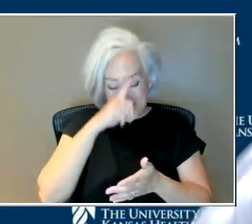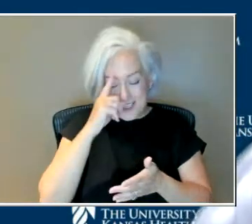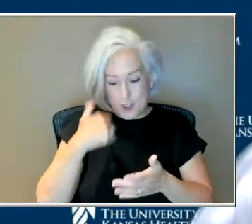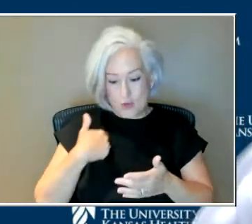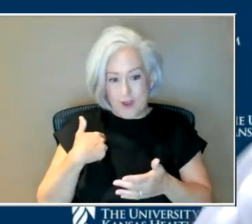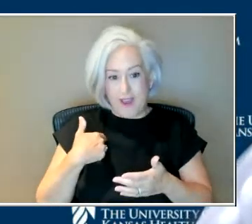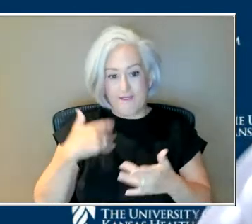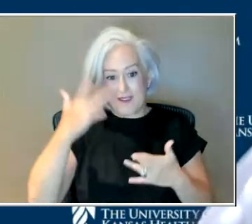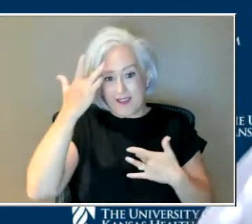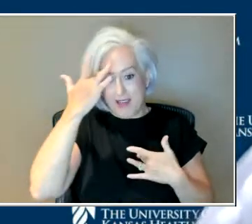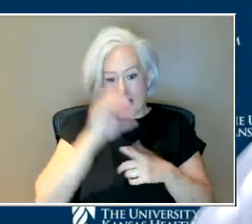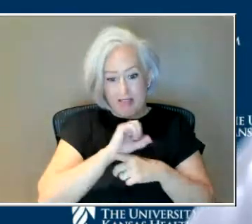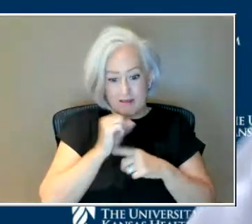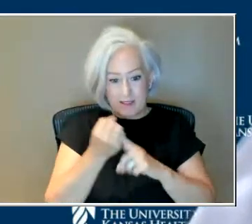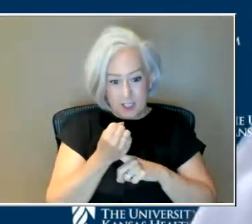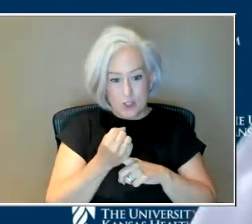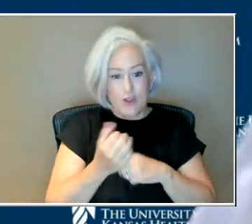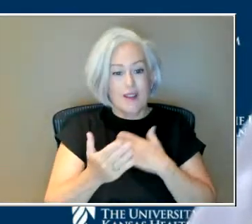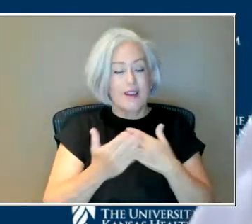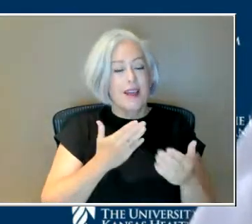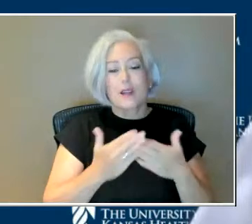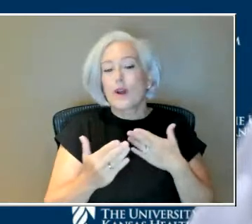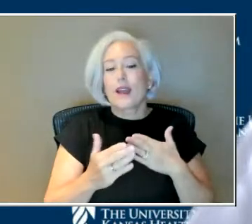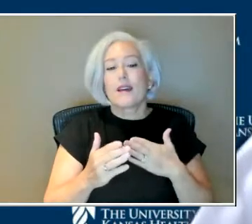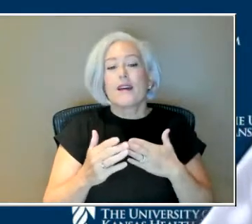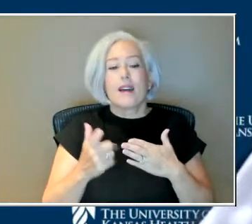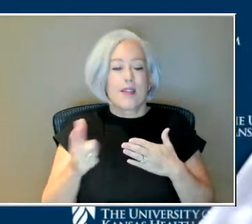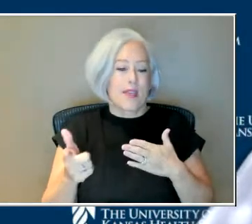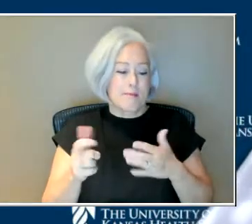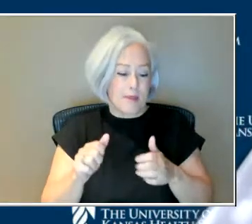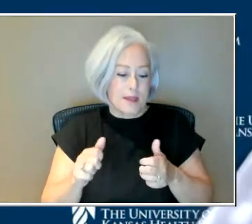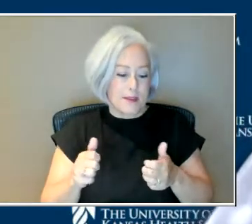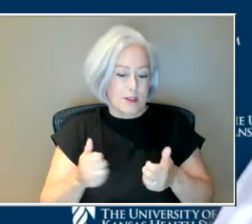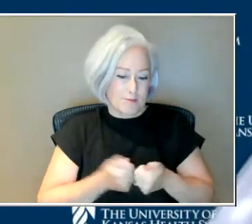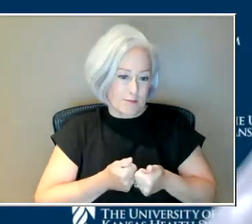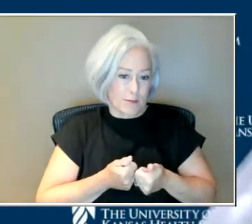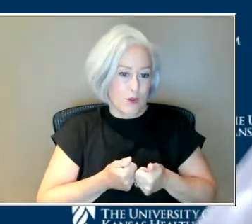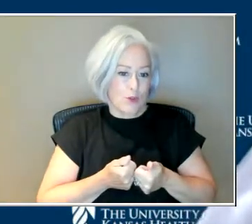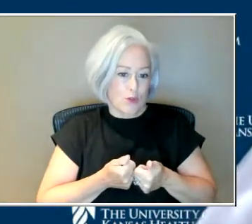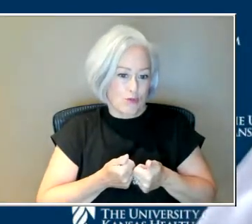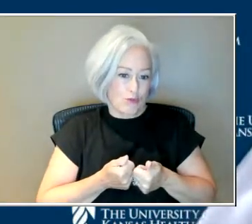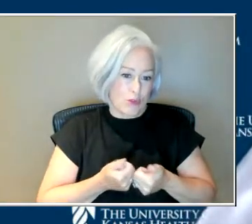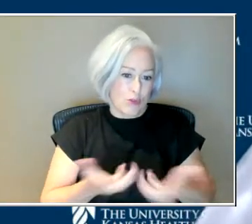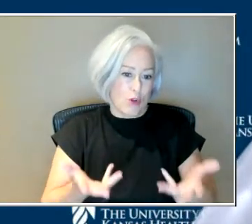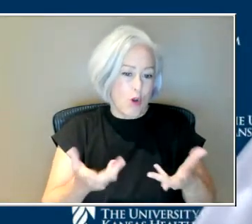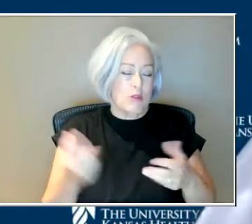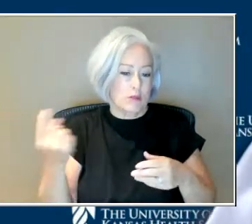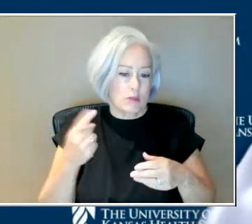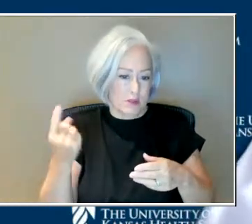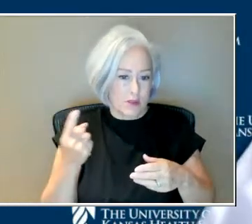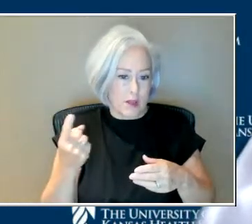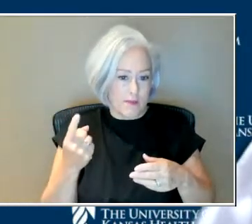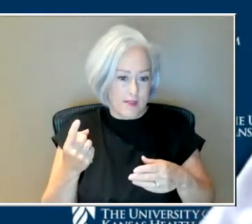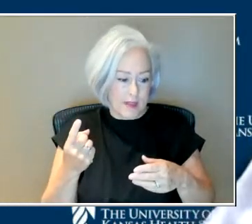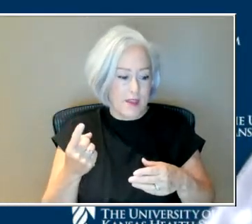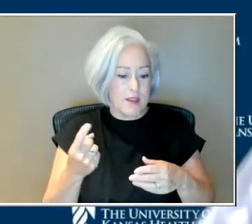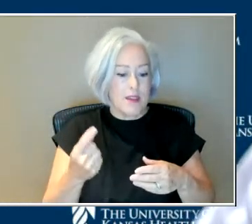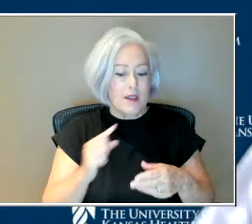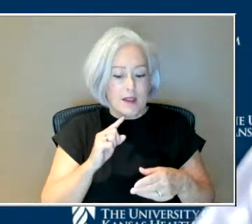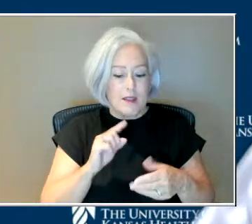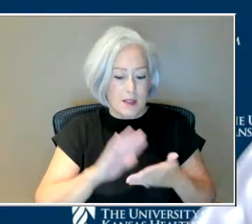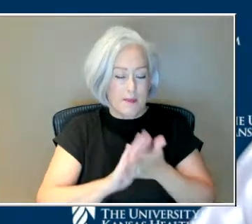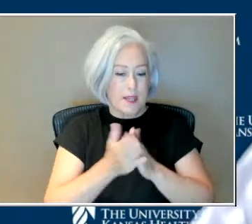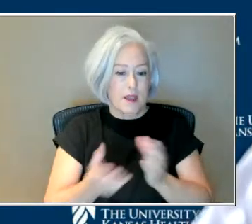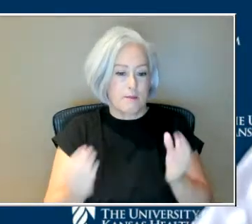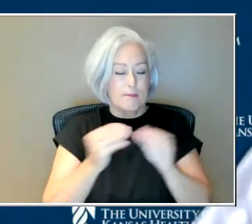exacerbate that or make you less prone to, again, the symptoms that come with it until it's pretty advanced or more severe of an